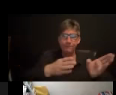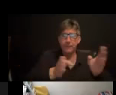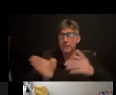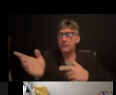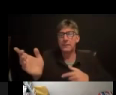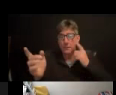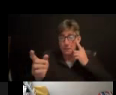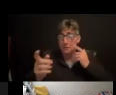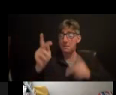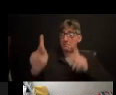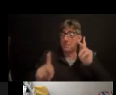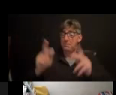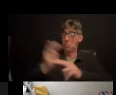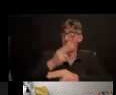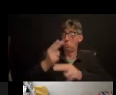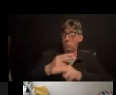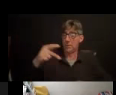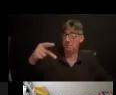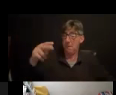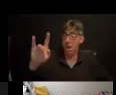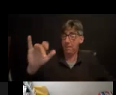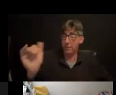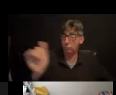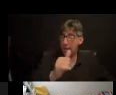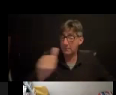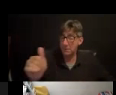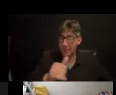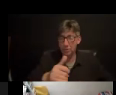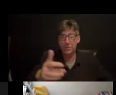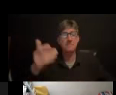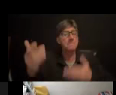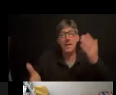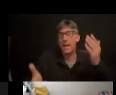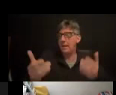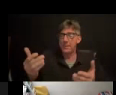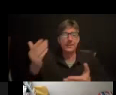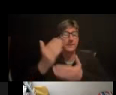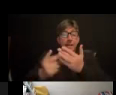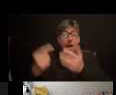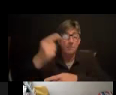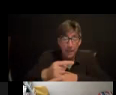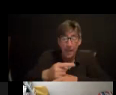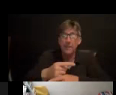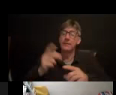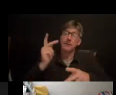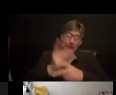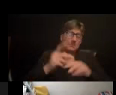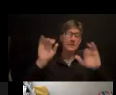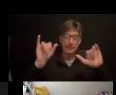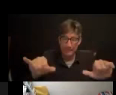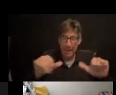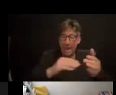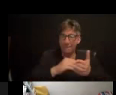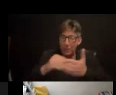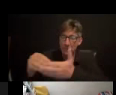is, I think, a chance for us to say, maybe we want to move to someday a world where, yes, it is the same frequency on the red line all day,